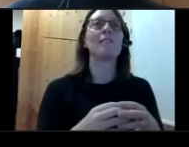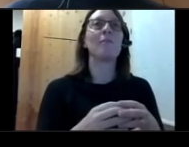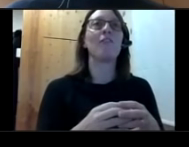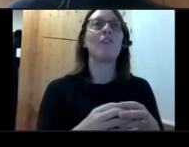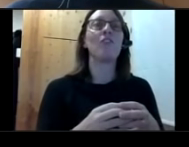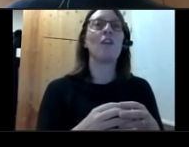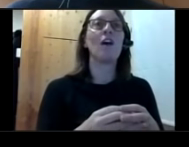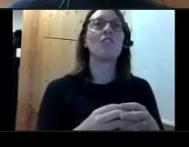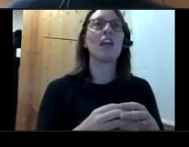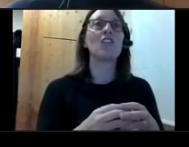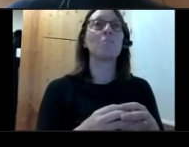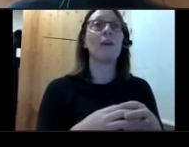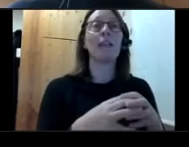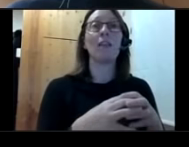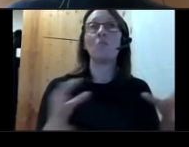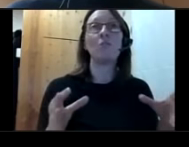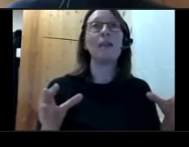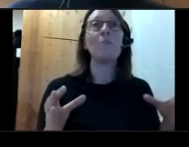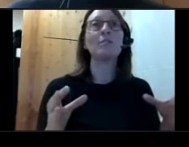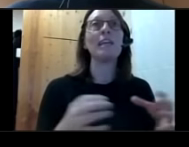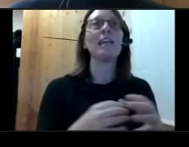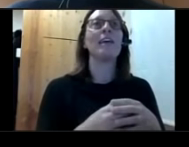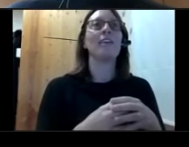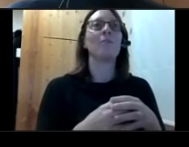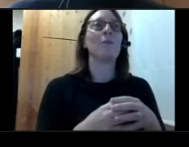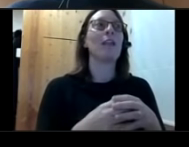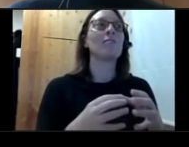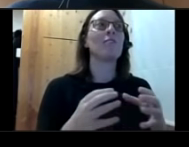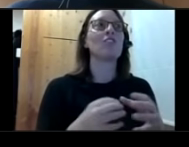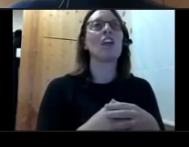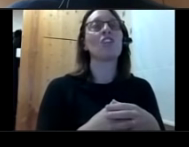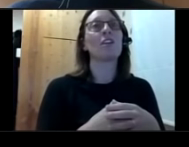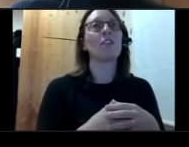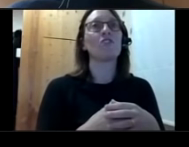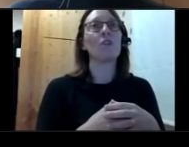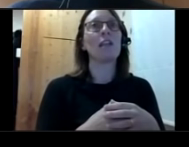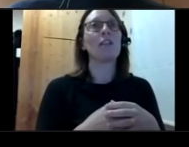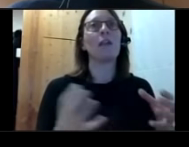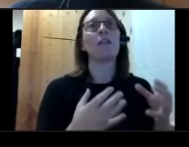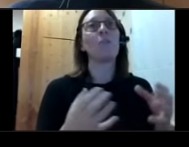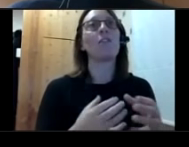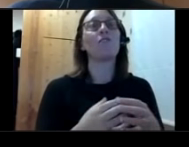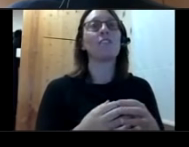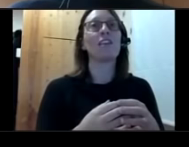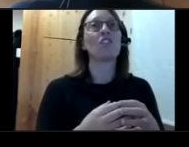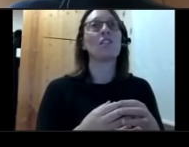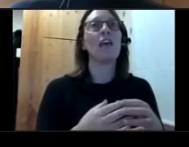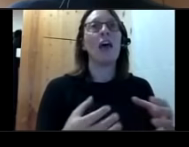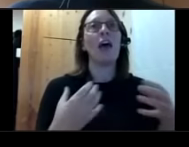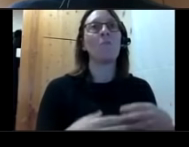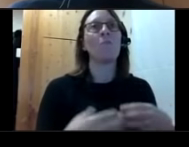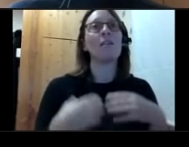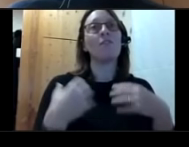been set up for further and higher education, but it's open to anybody. So people outside of education can join in as well. And it's a place for